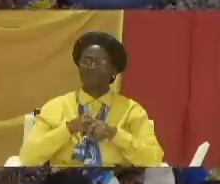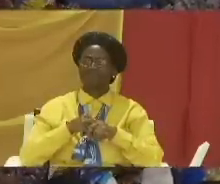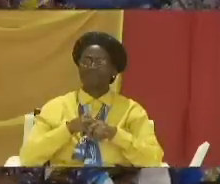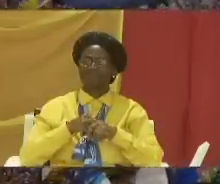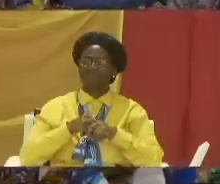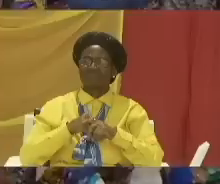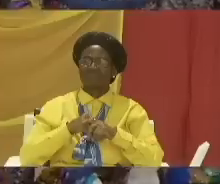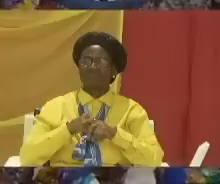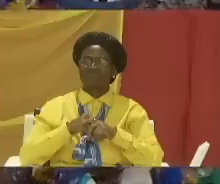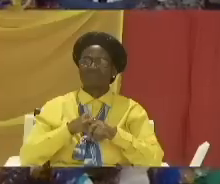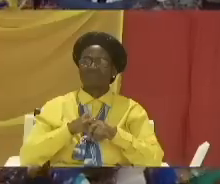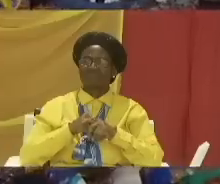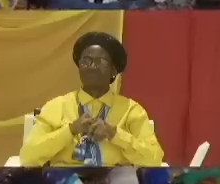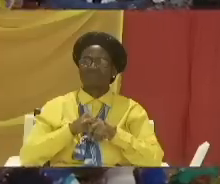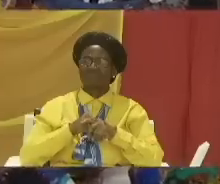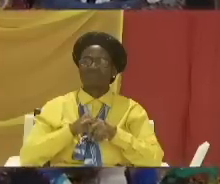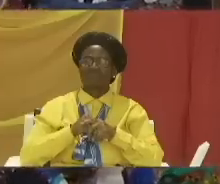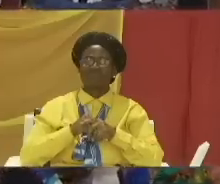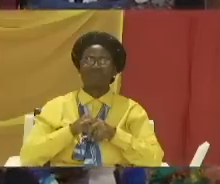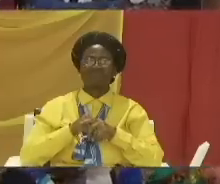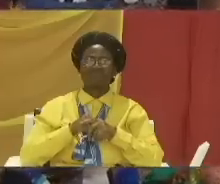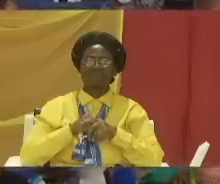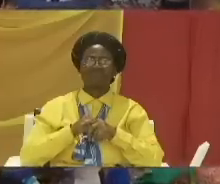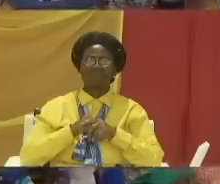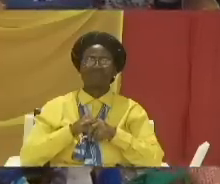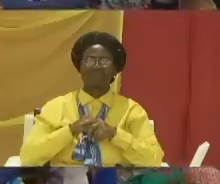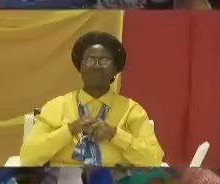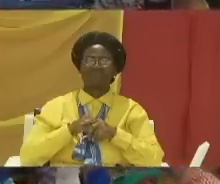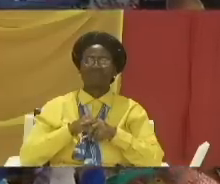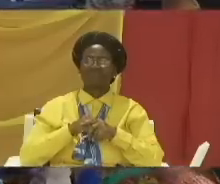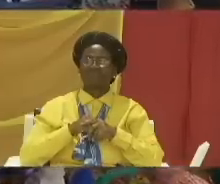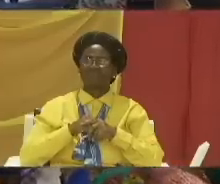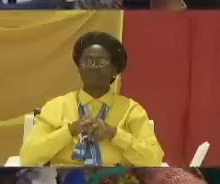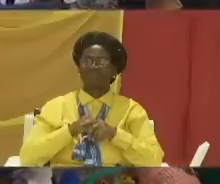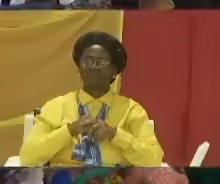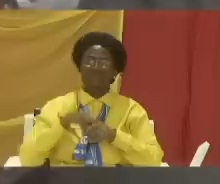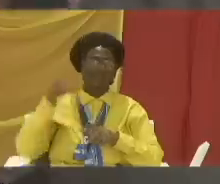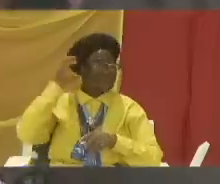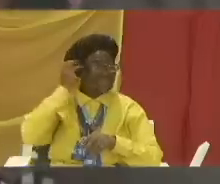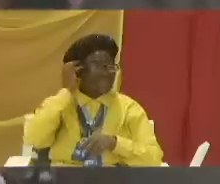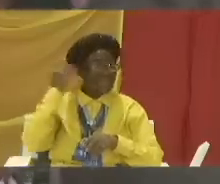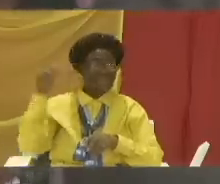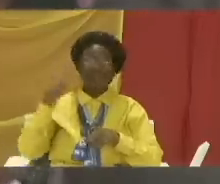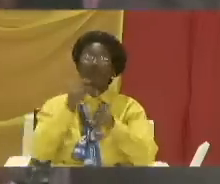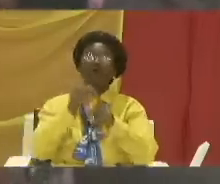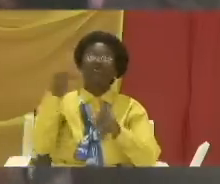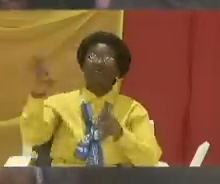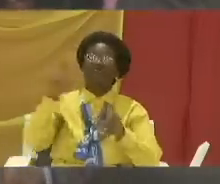Hear the word of the Lord.